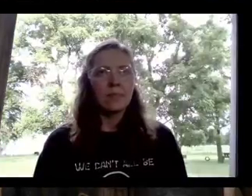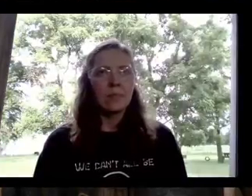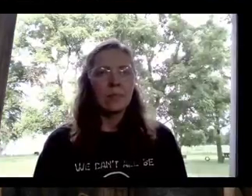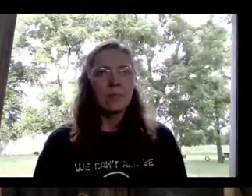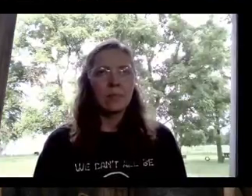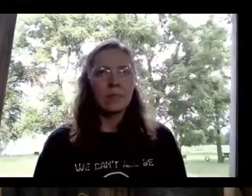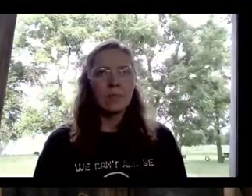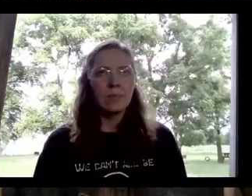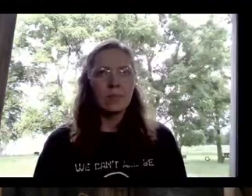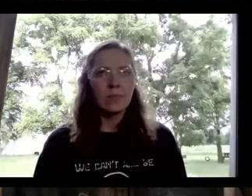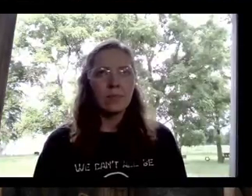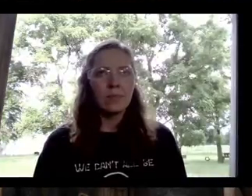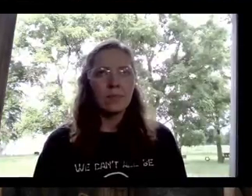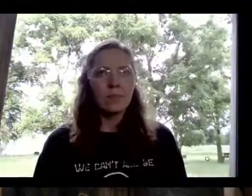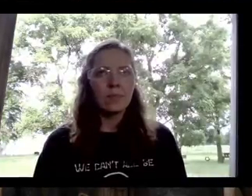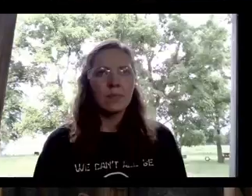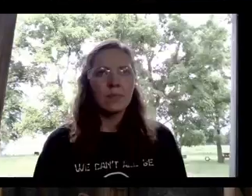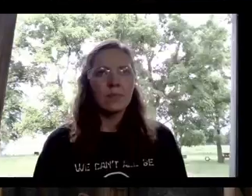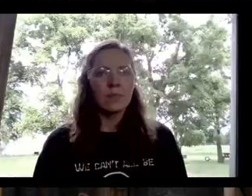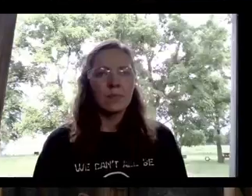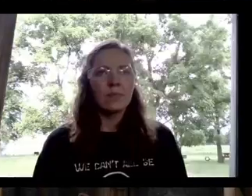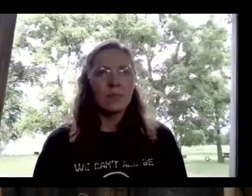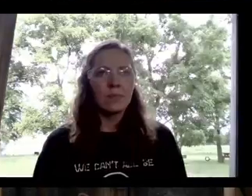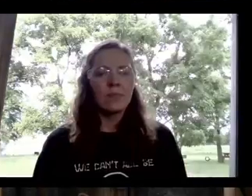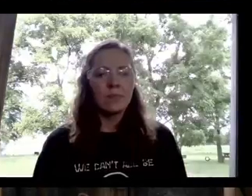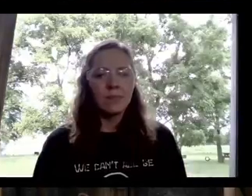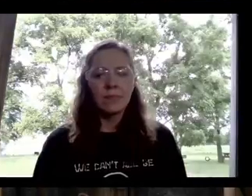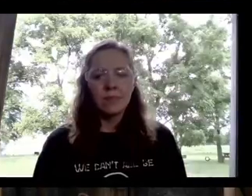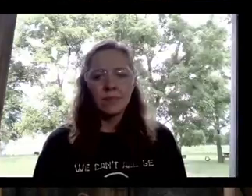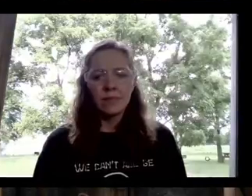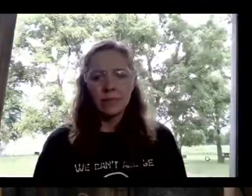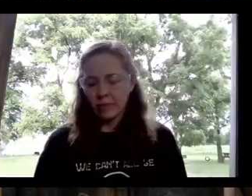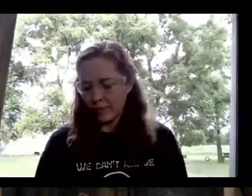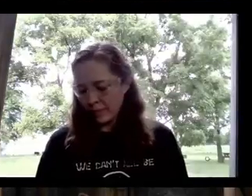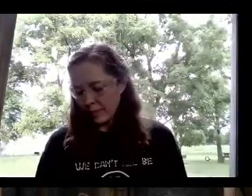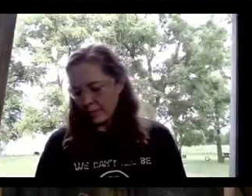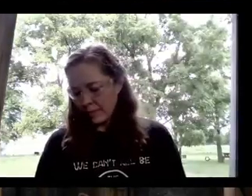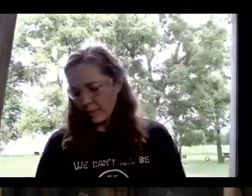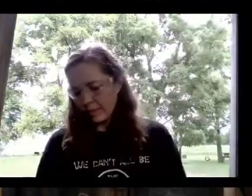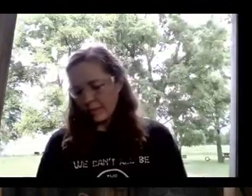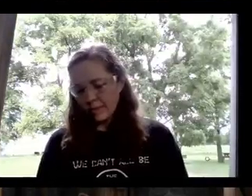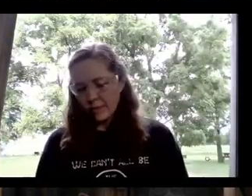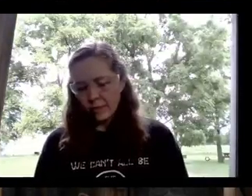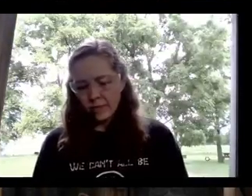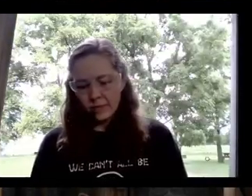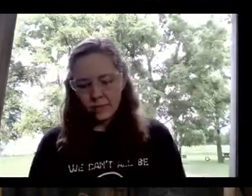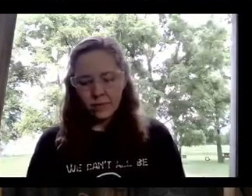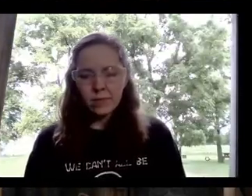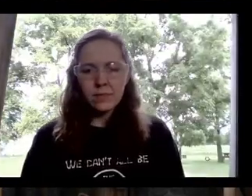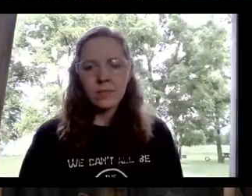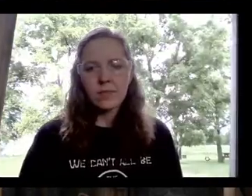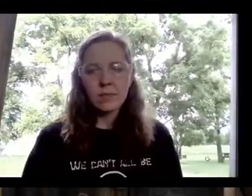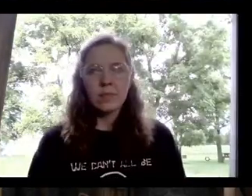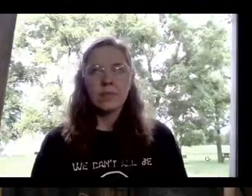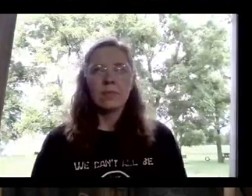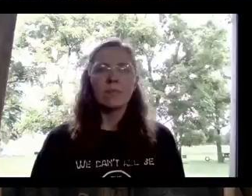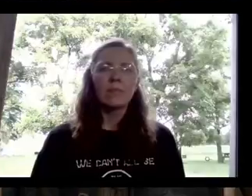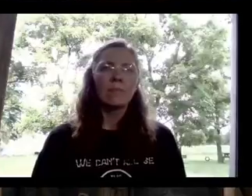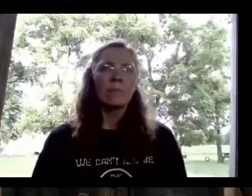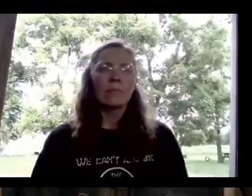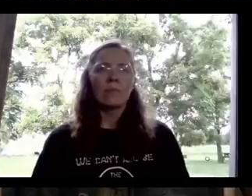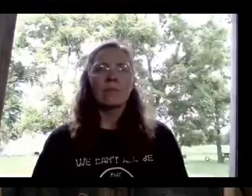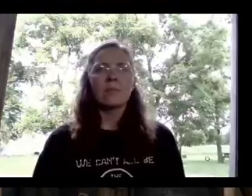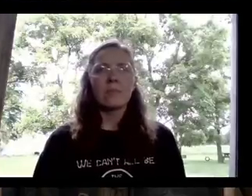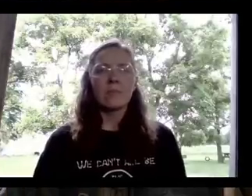that extra time to get that same amount of material moved. So I'm trying to show people the way that you could do